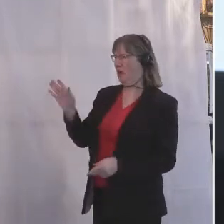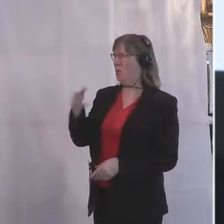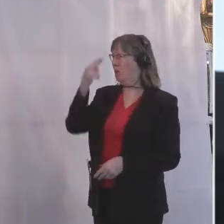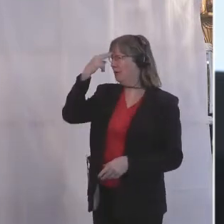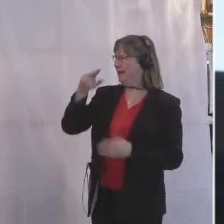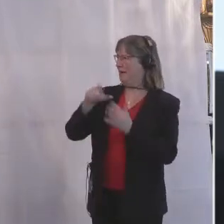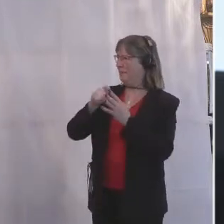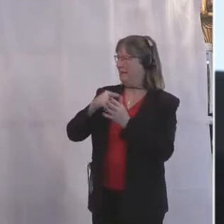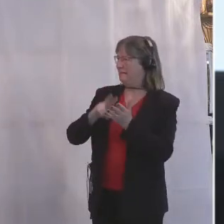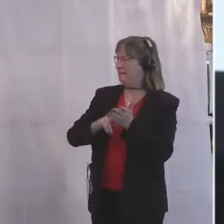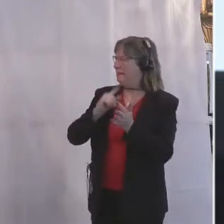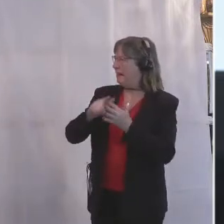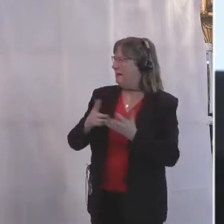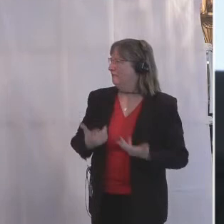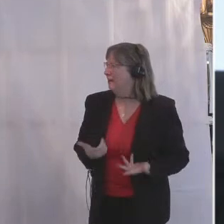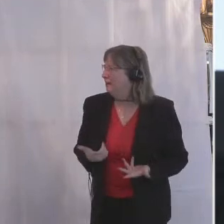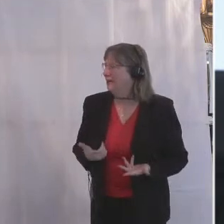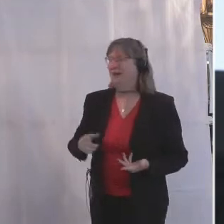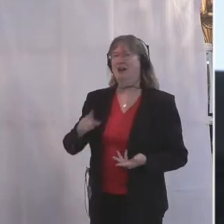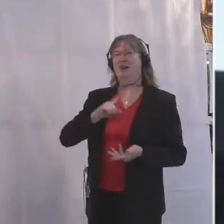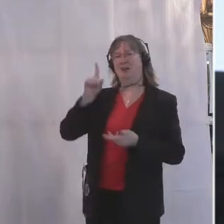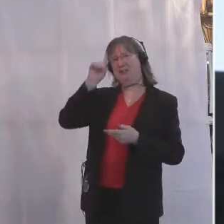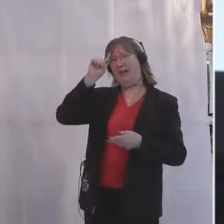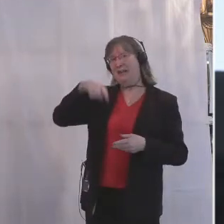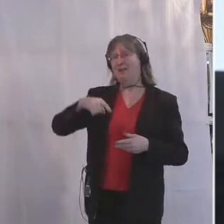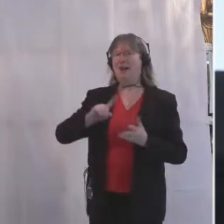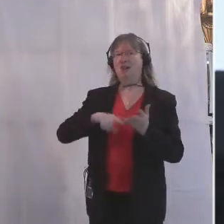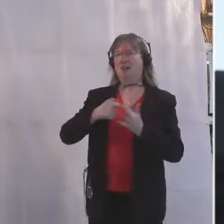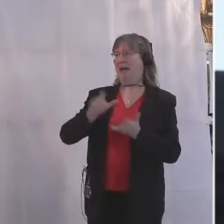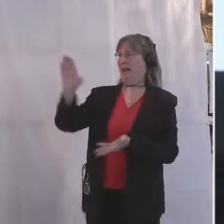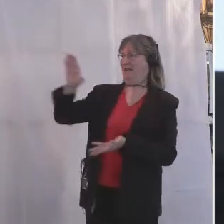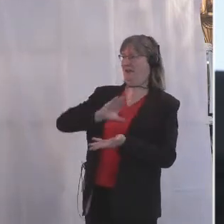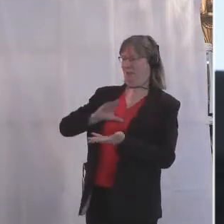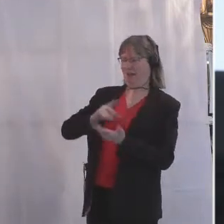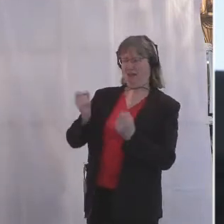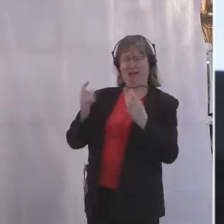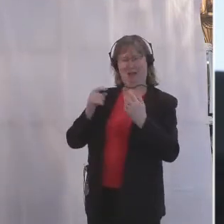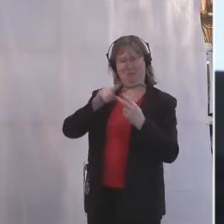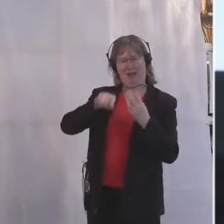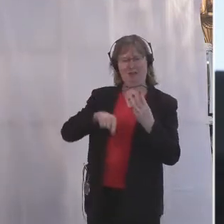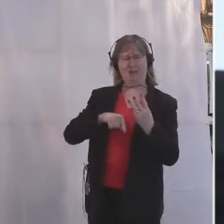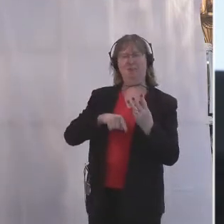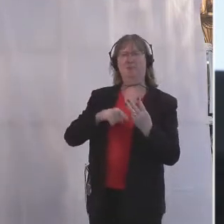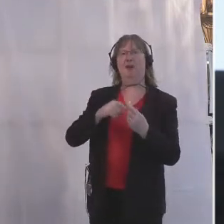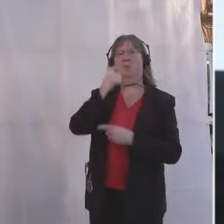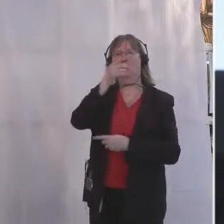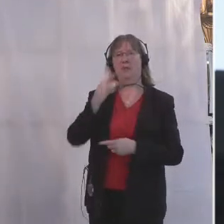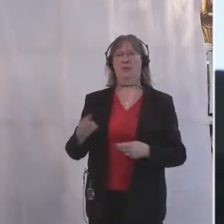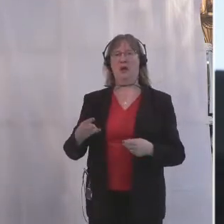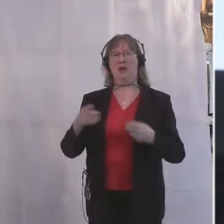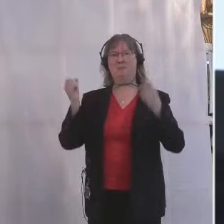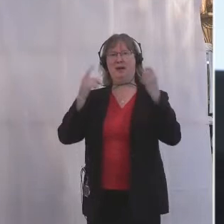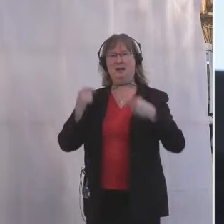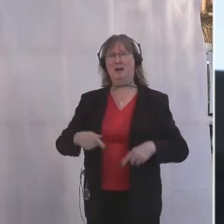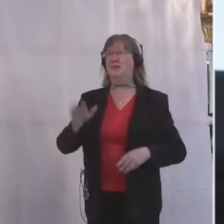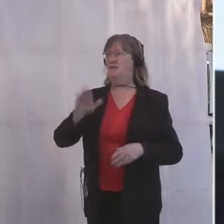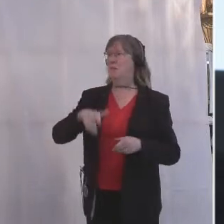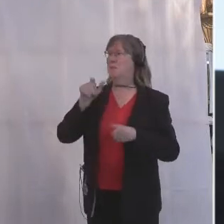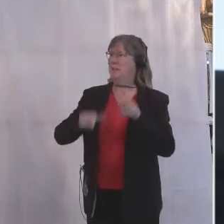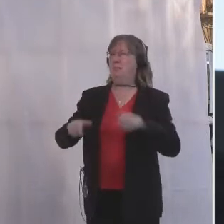UK have given me 2 more Daves to add to my list. I looked at my emails. A third of my emails this morning were from